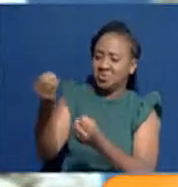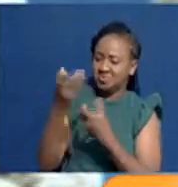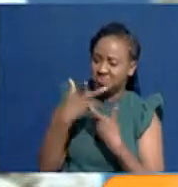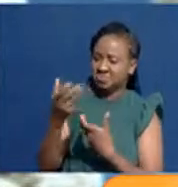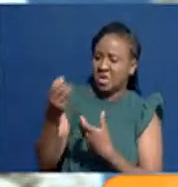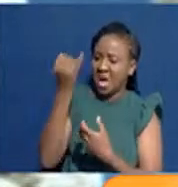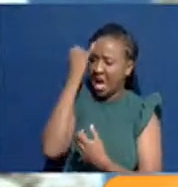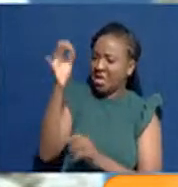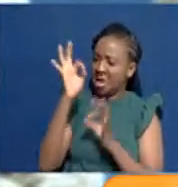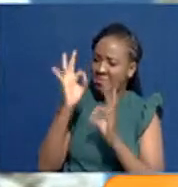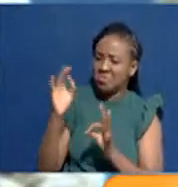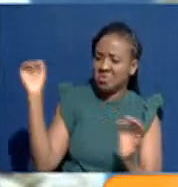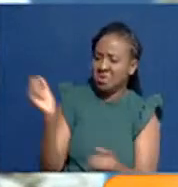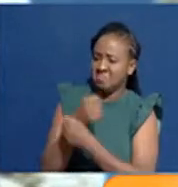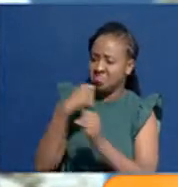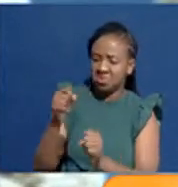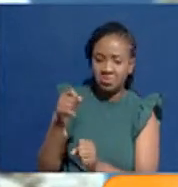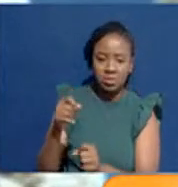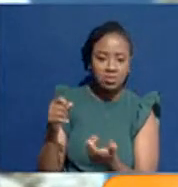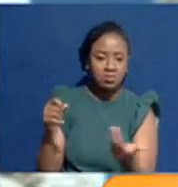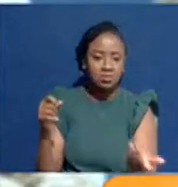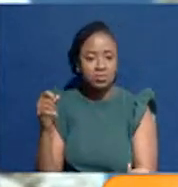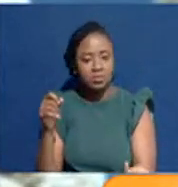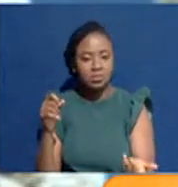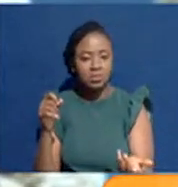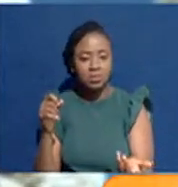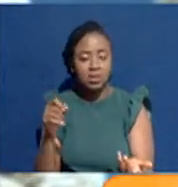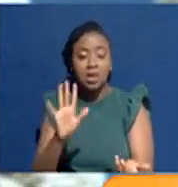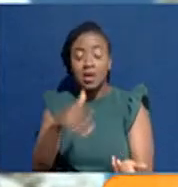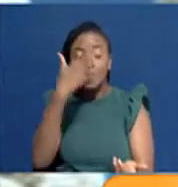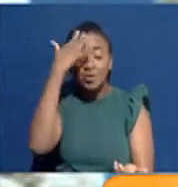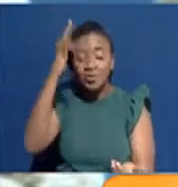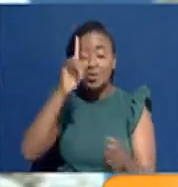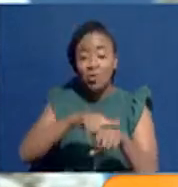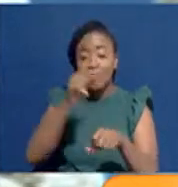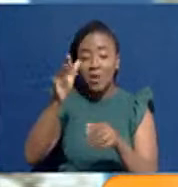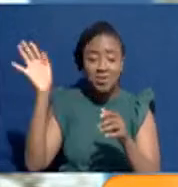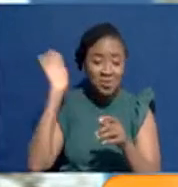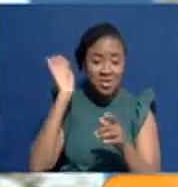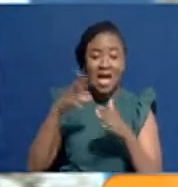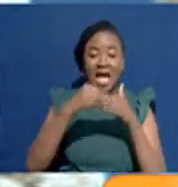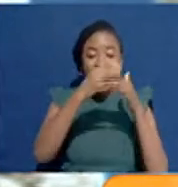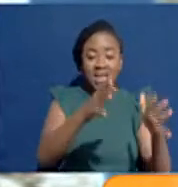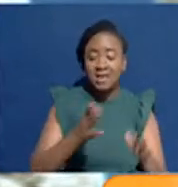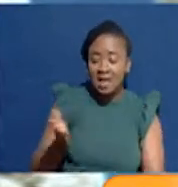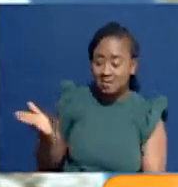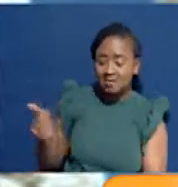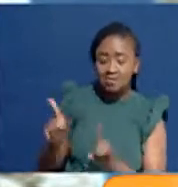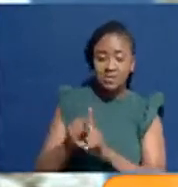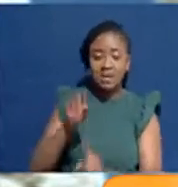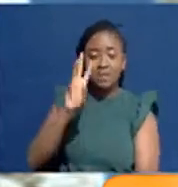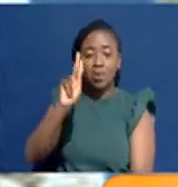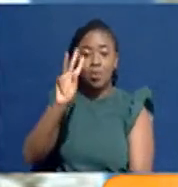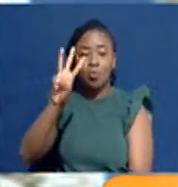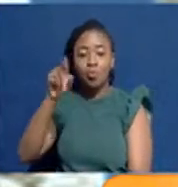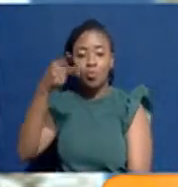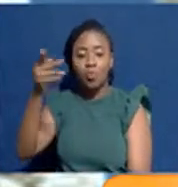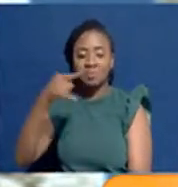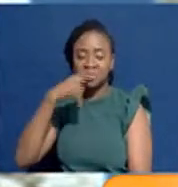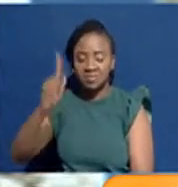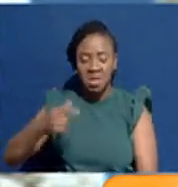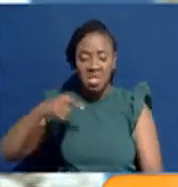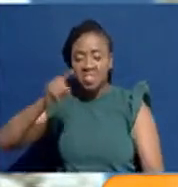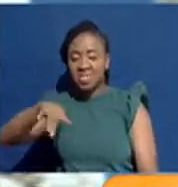ideas. You see, one of the most interesting things is that when you hear leaders such as the Whip saying, we will pass this thing,